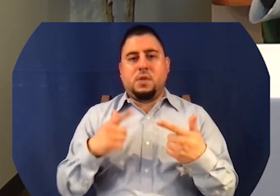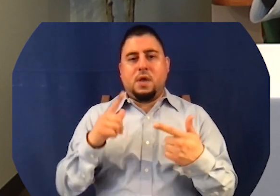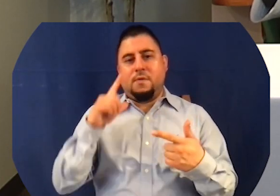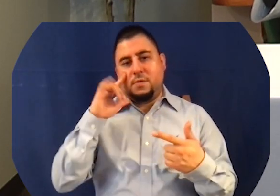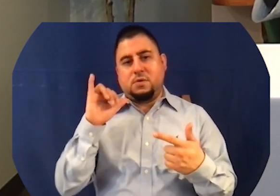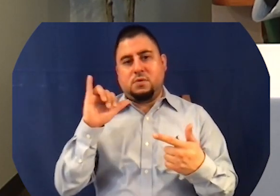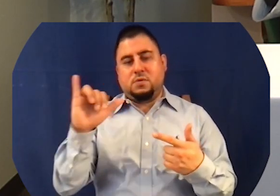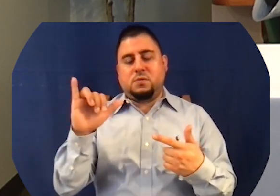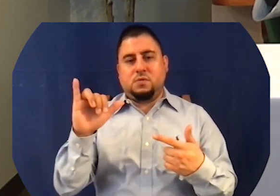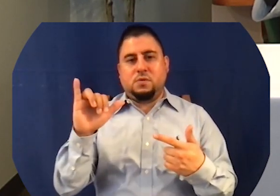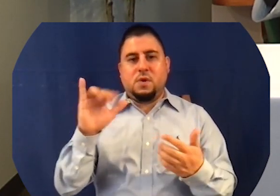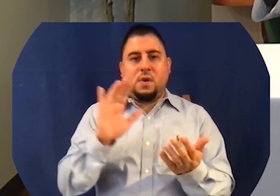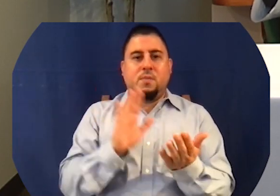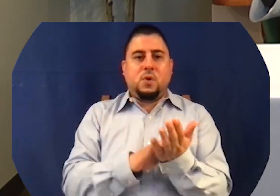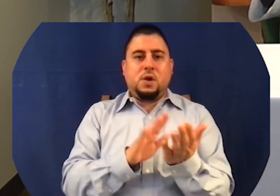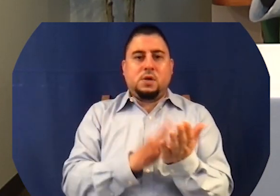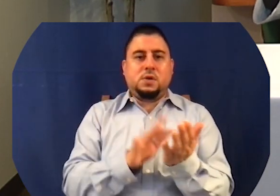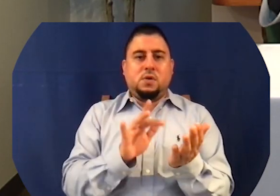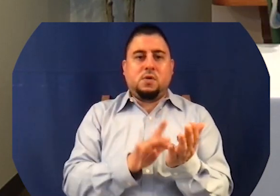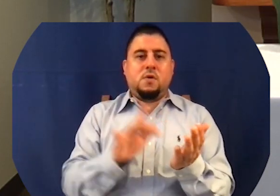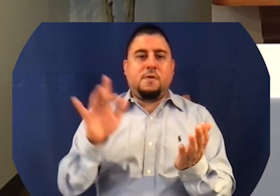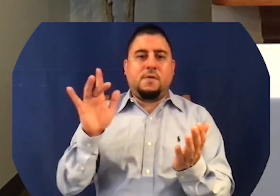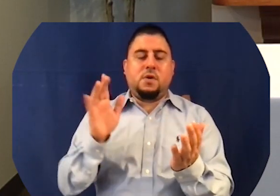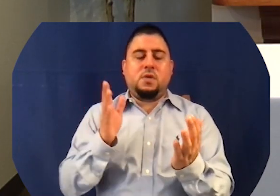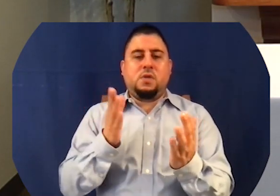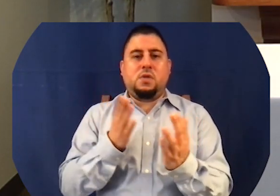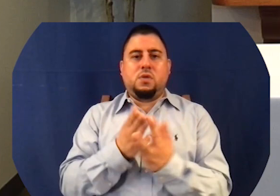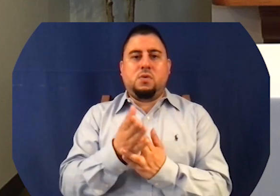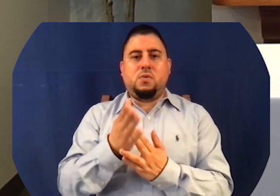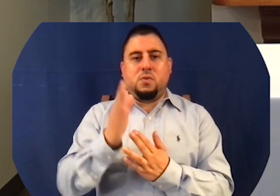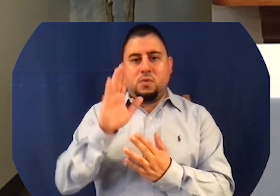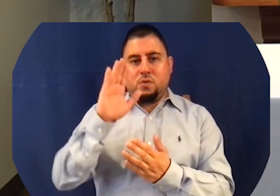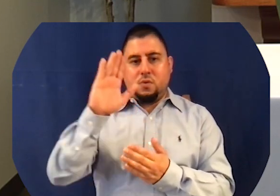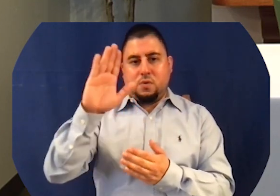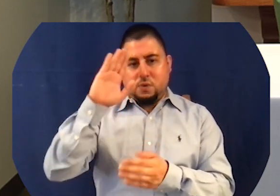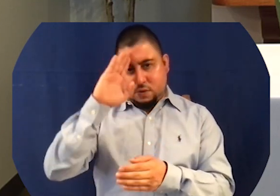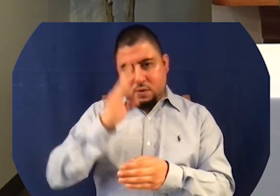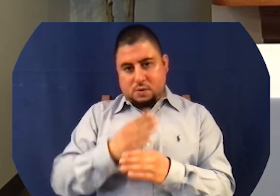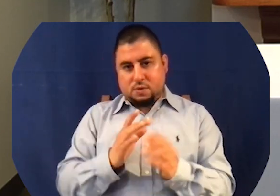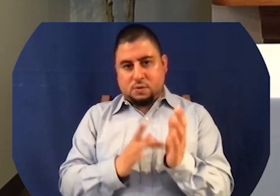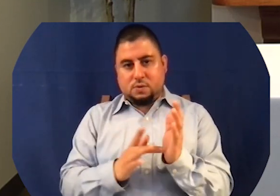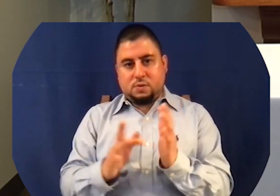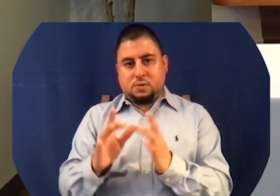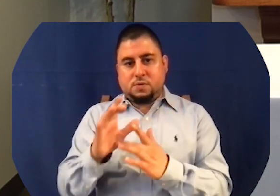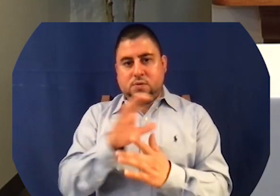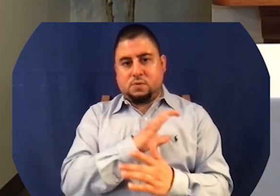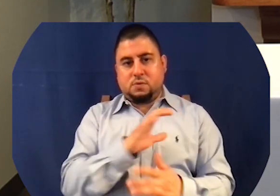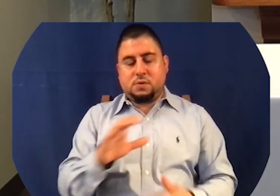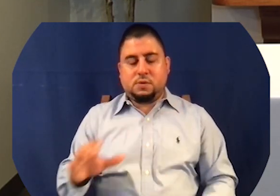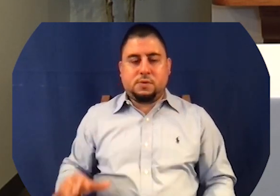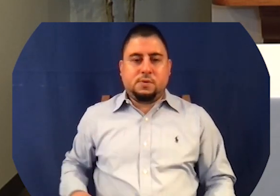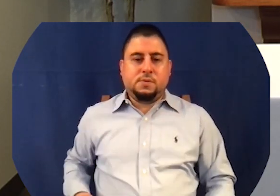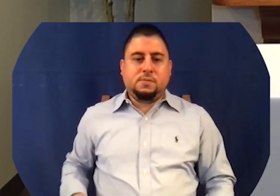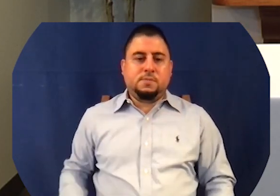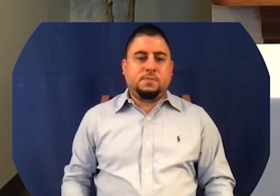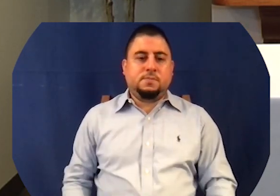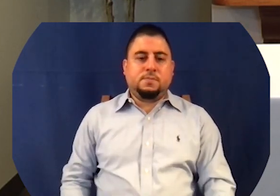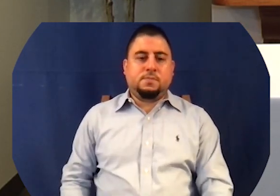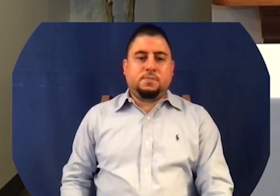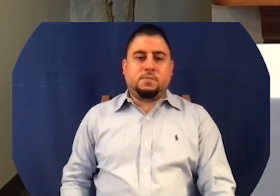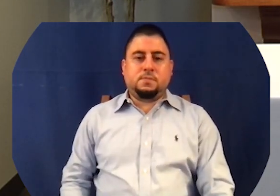life, and may praise and glorify you through your Son, Jesus Christ.